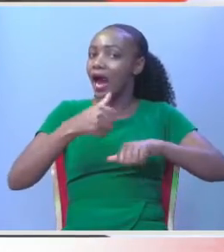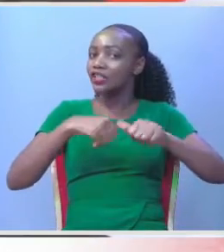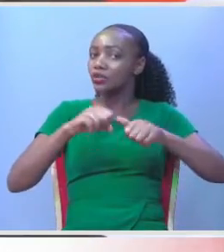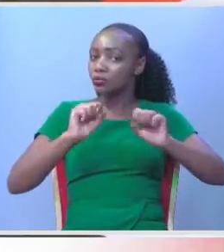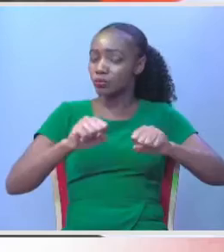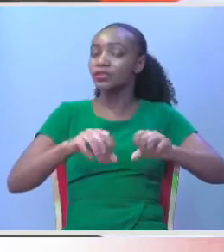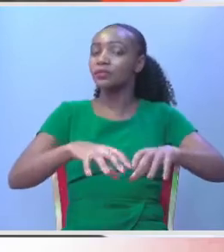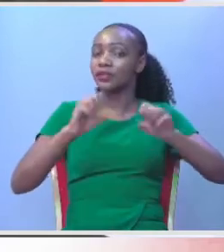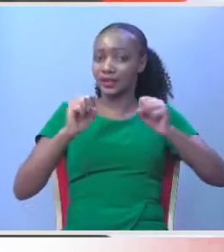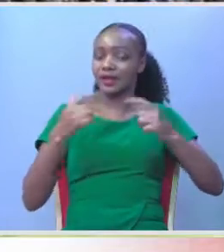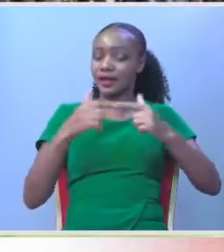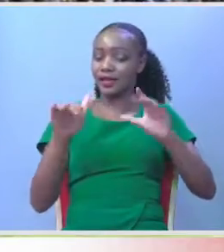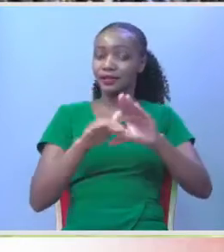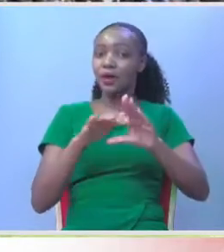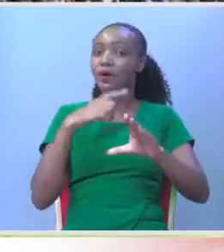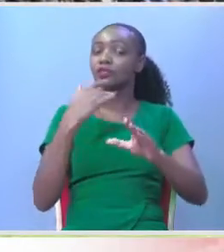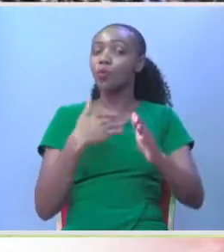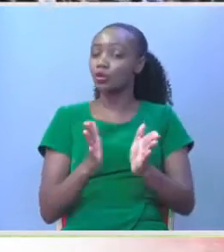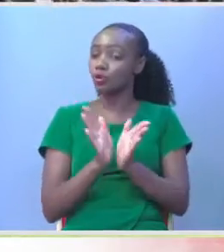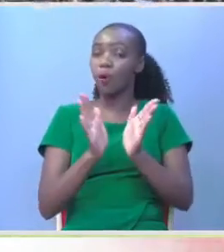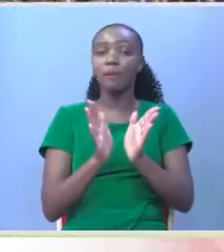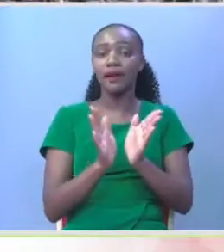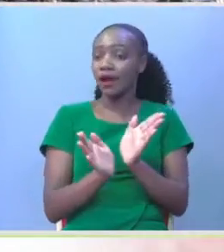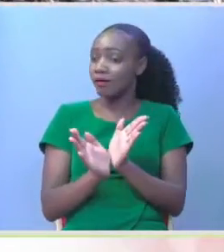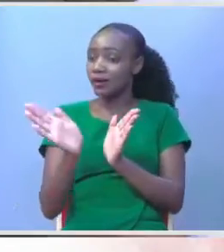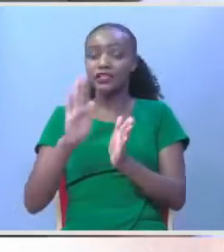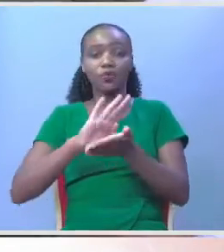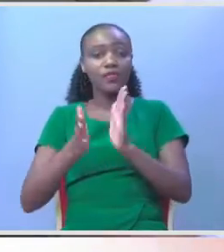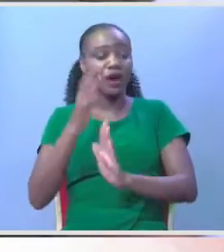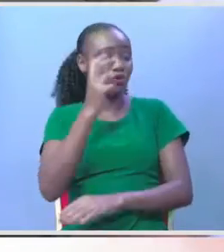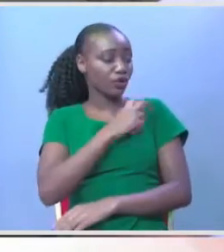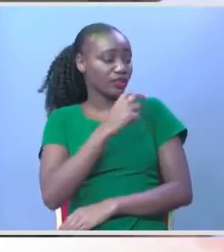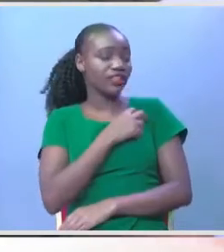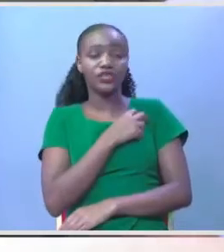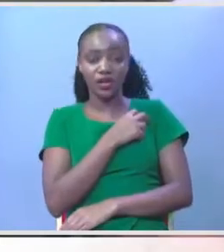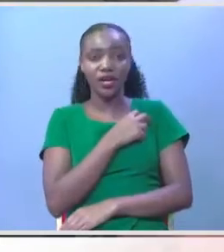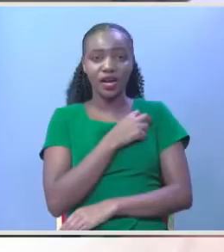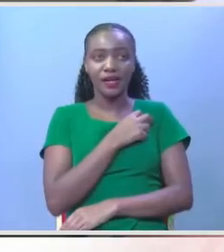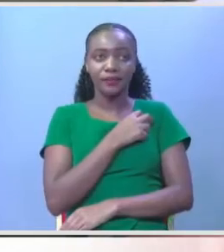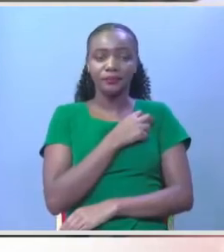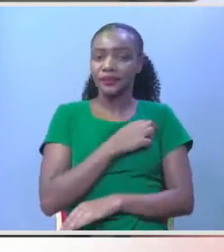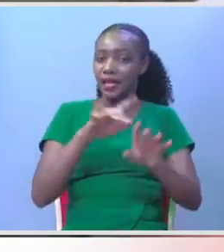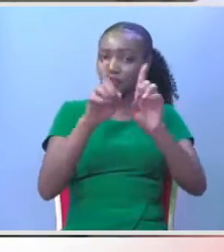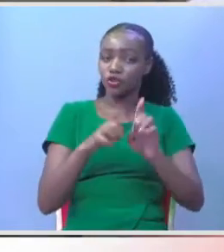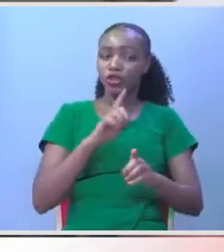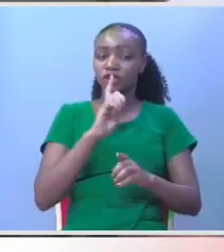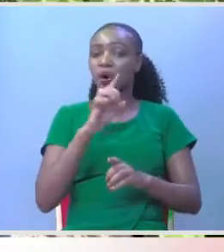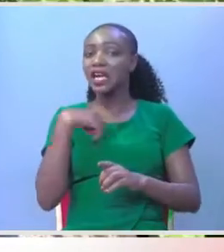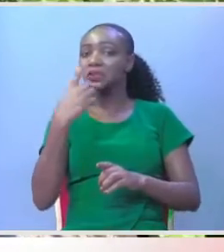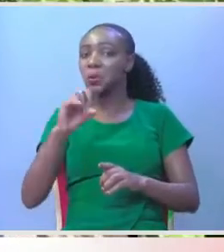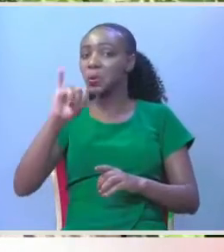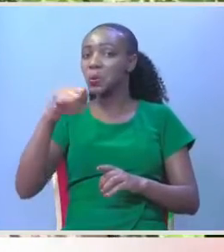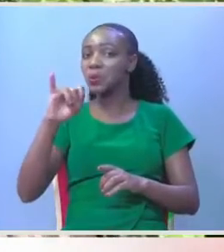branch offices without consultations with the national office in what was seen as reference and a warning shot to Wanjigi.